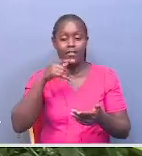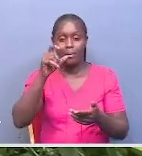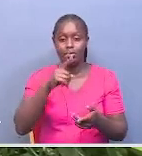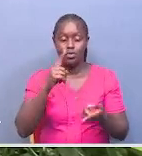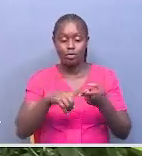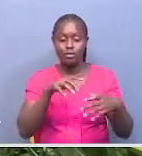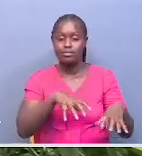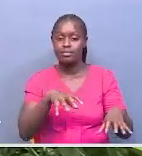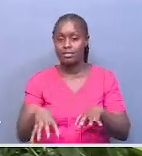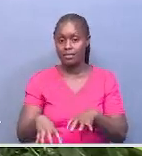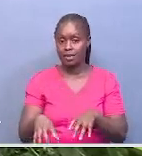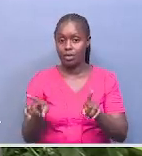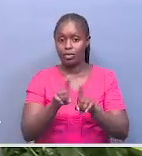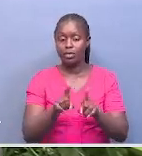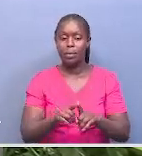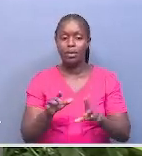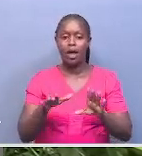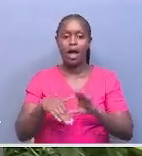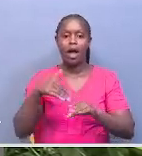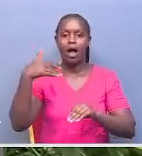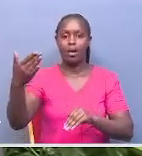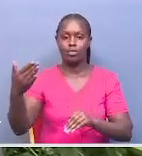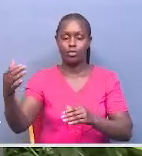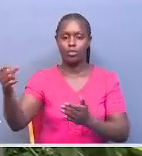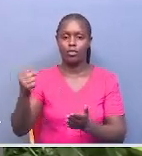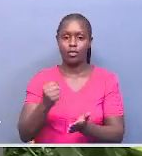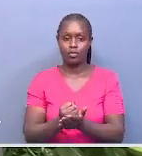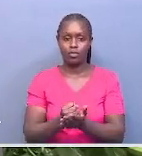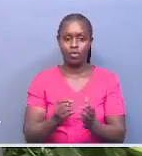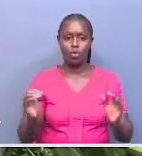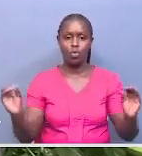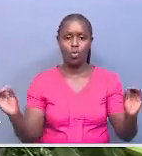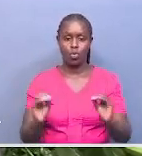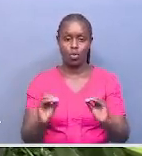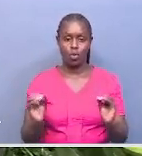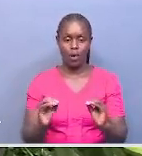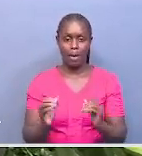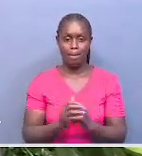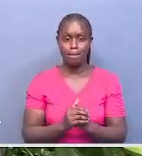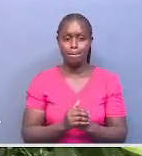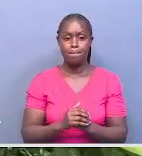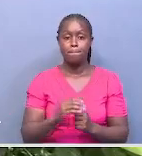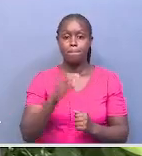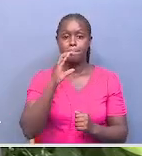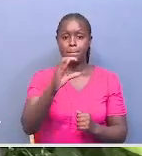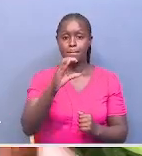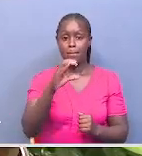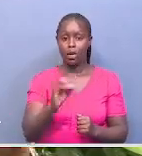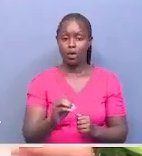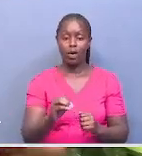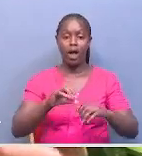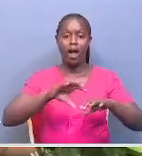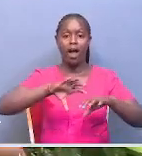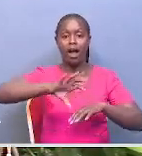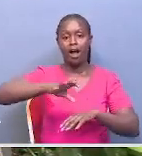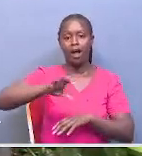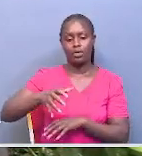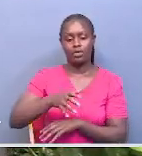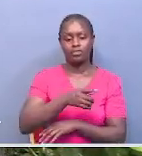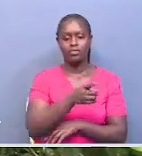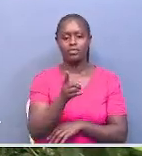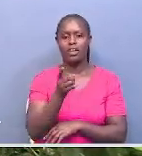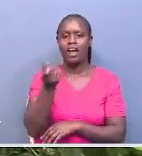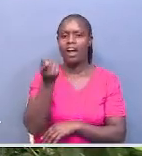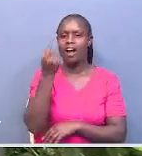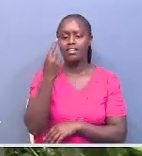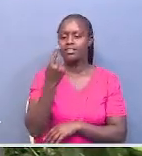guys have been out of office, no one, I mean, the CEO of the county doesn't seem to understand what